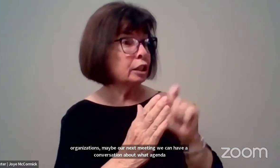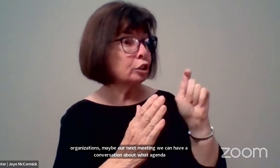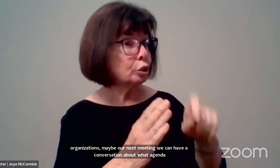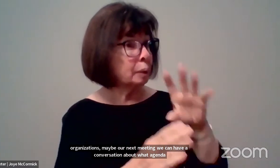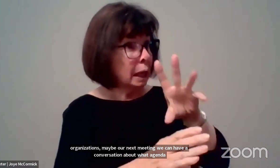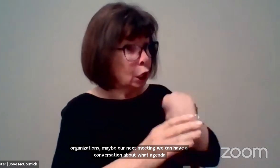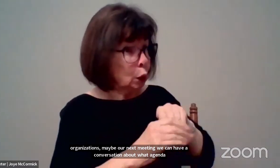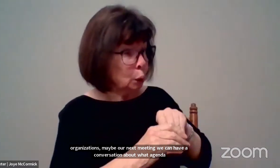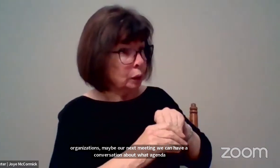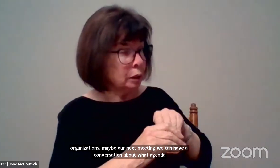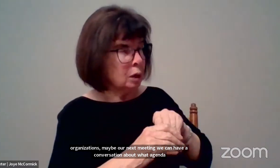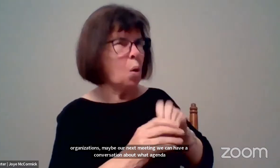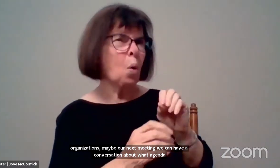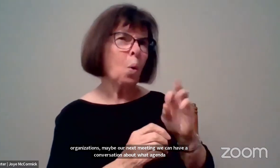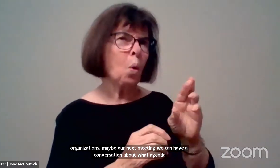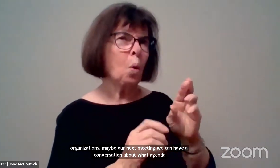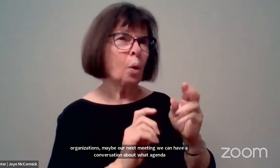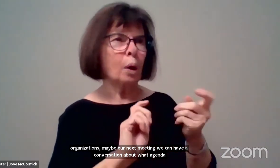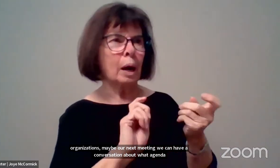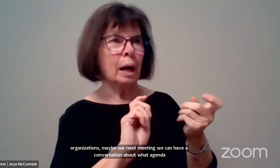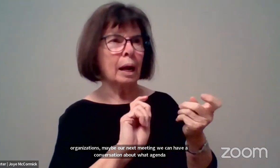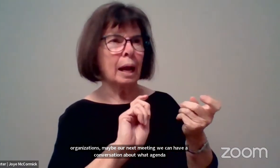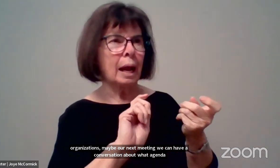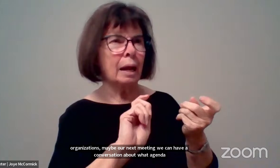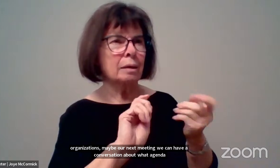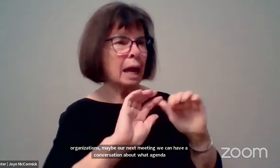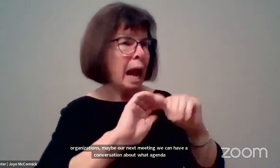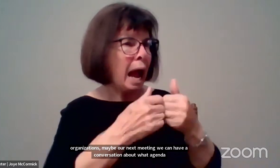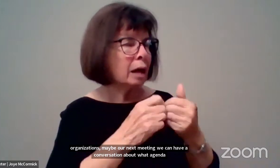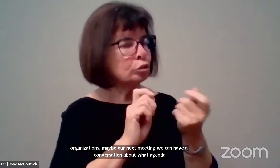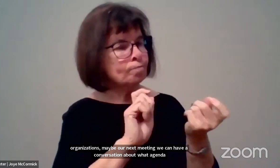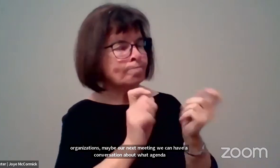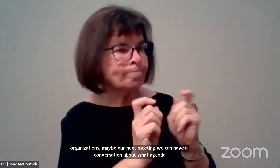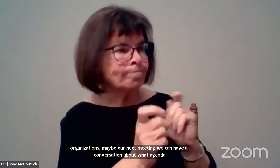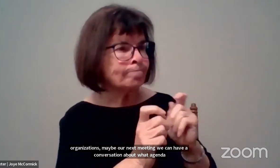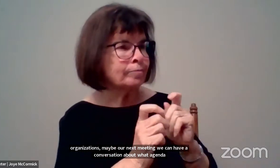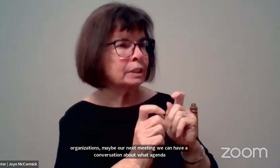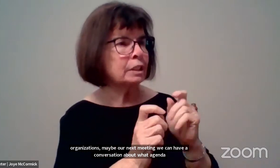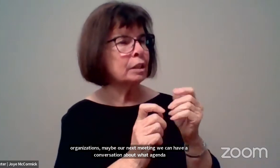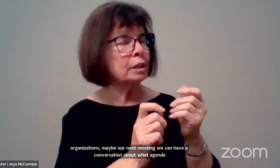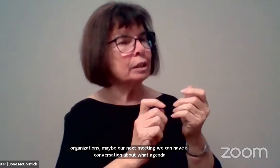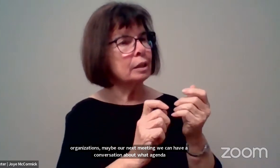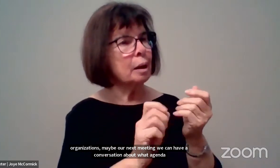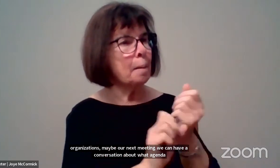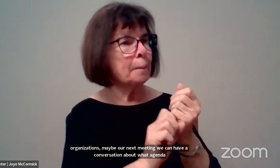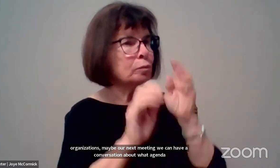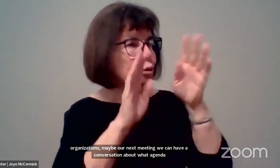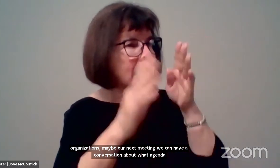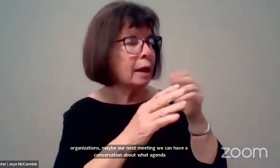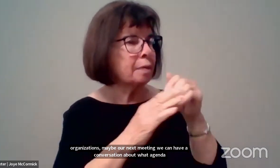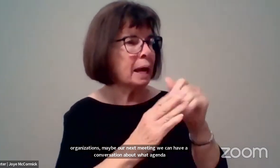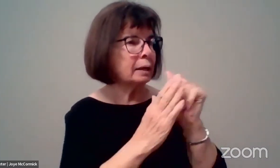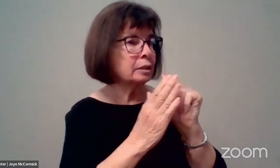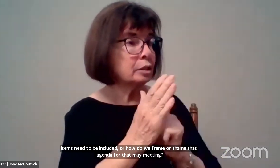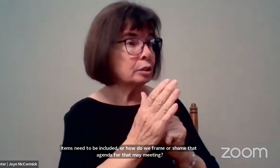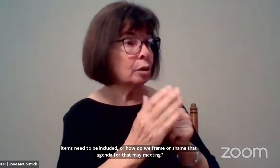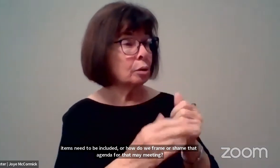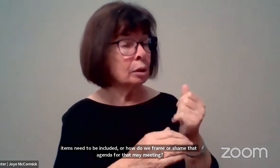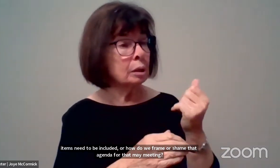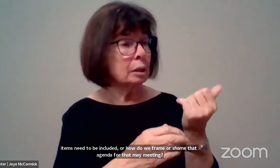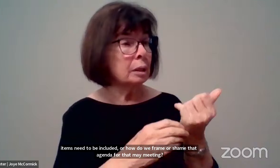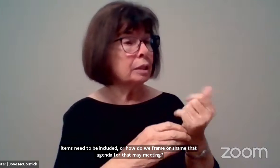or how do we frame or shape that agenda for that May meeting. And Kimmy, if you're saying the timeline's a relatively